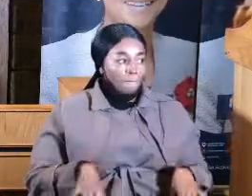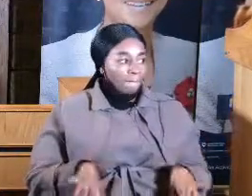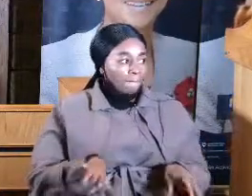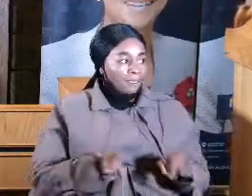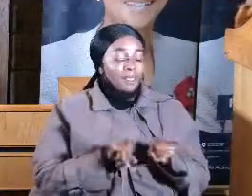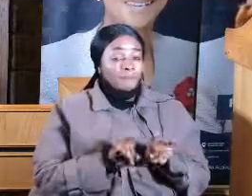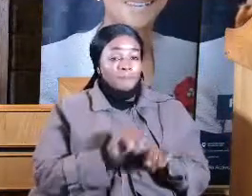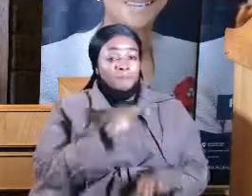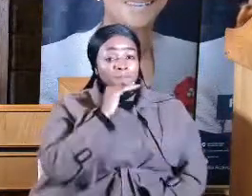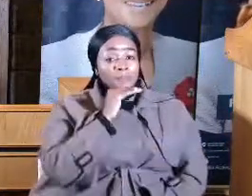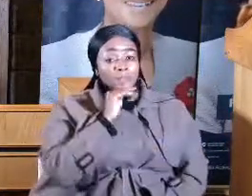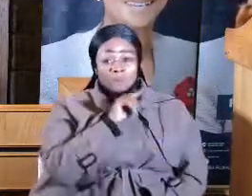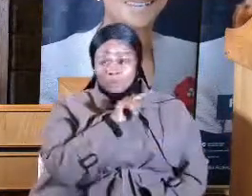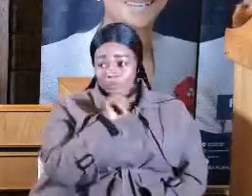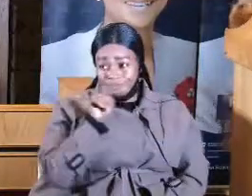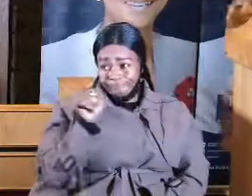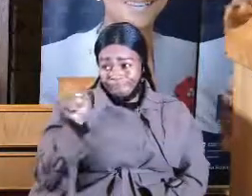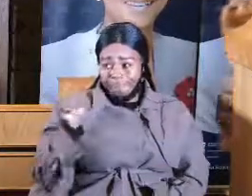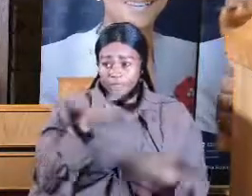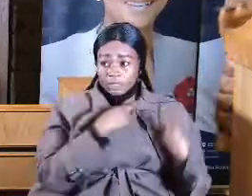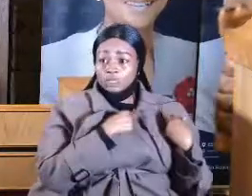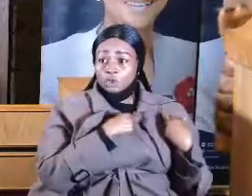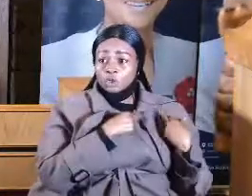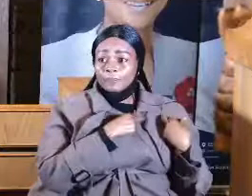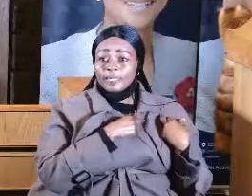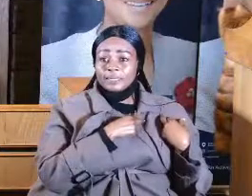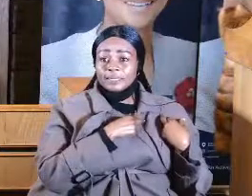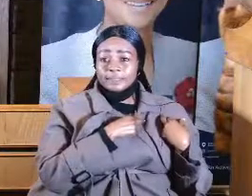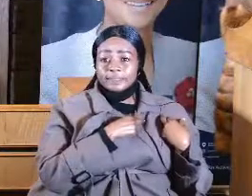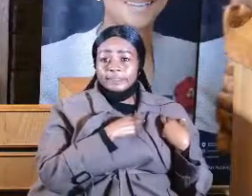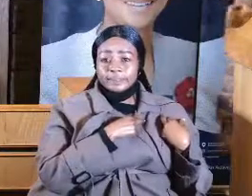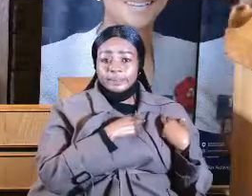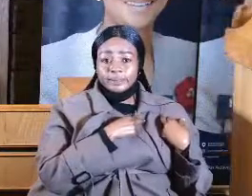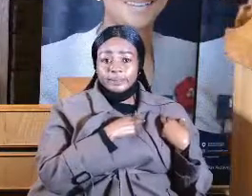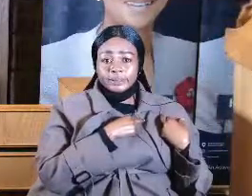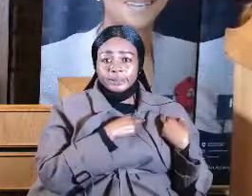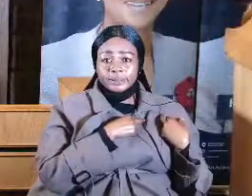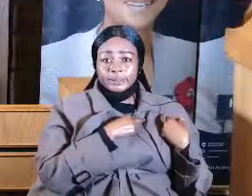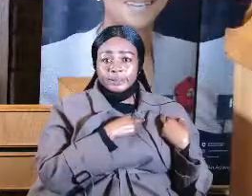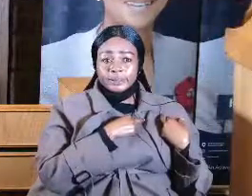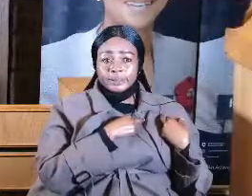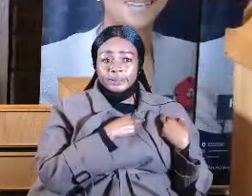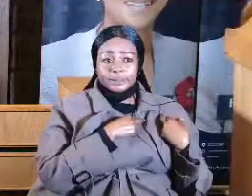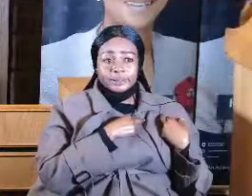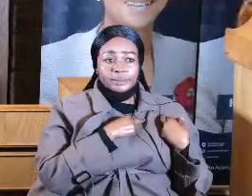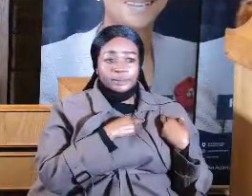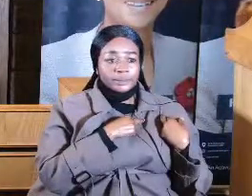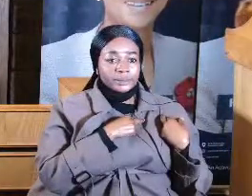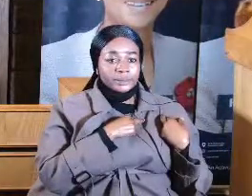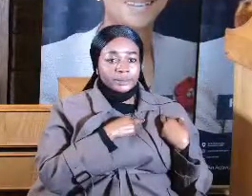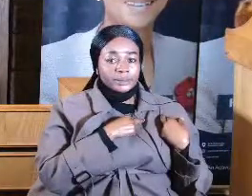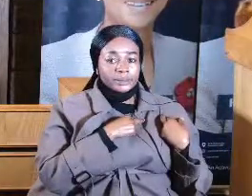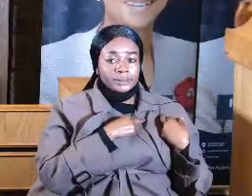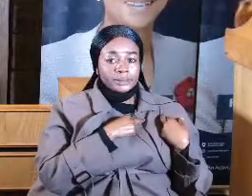call for us gathered here to make sure and be intentional